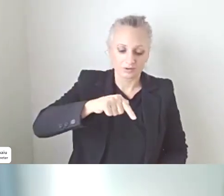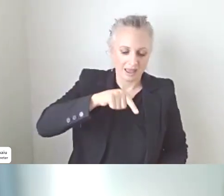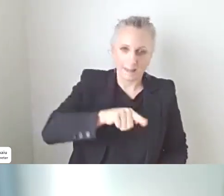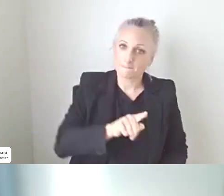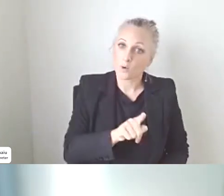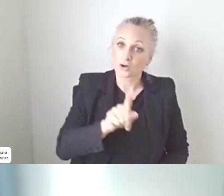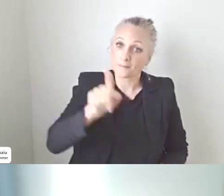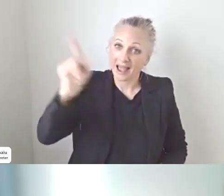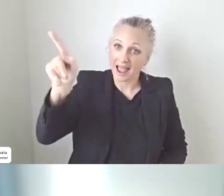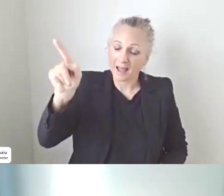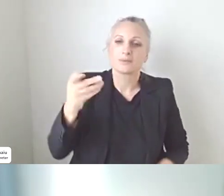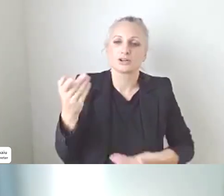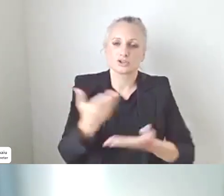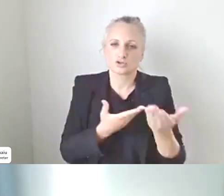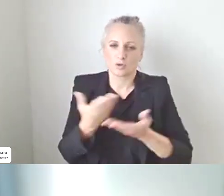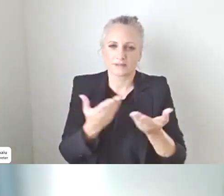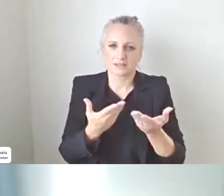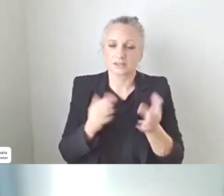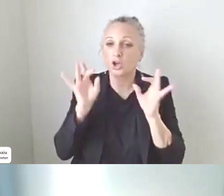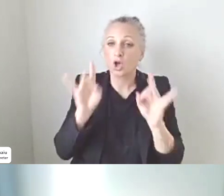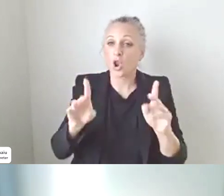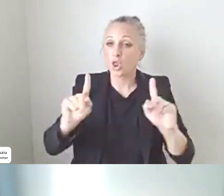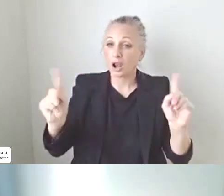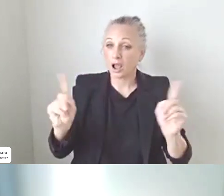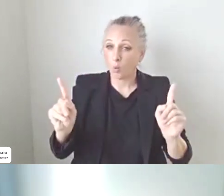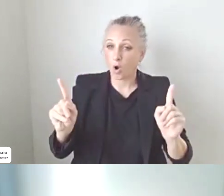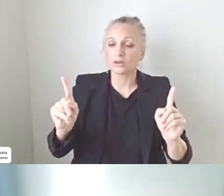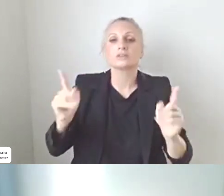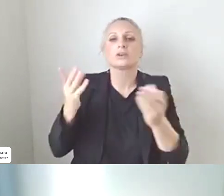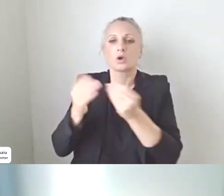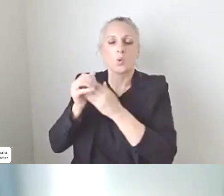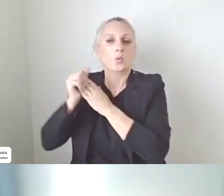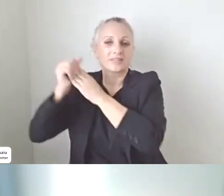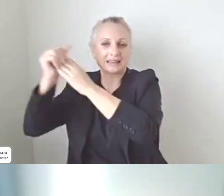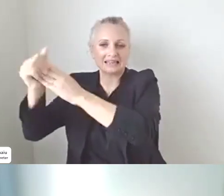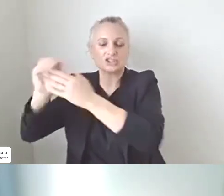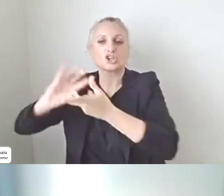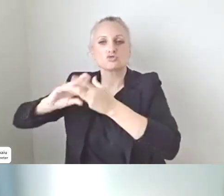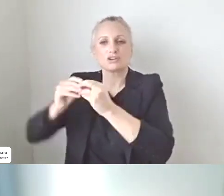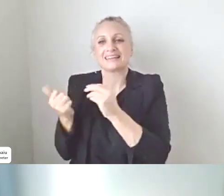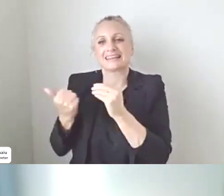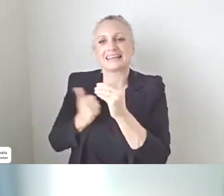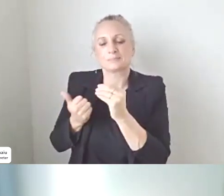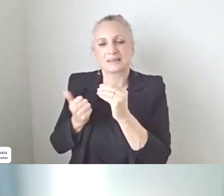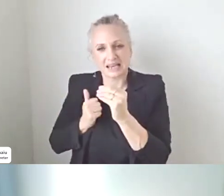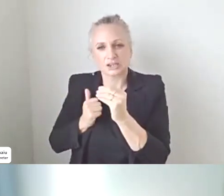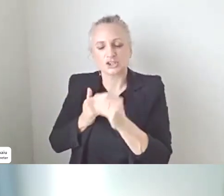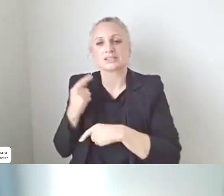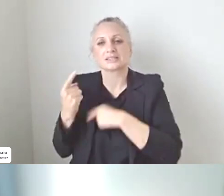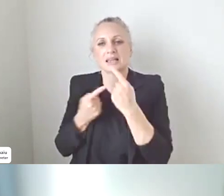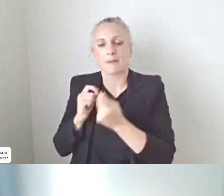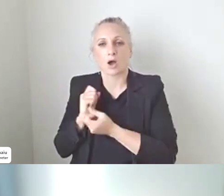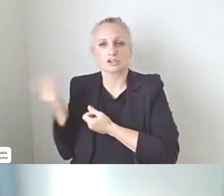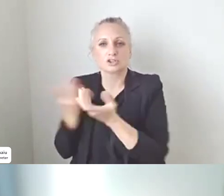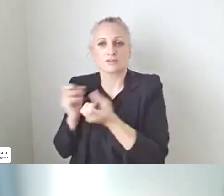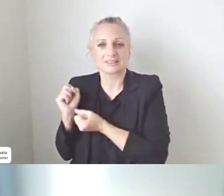leadership, that's about building support and expectations across our leadership for that accessible service delivery. And then across our